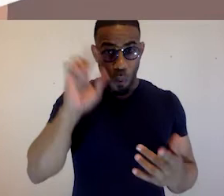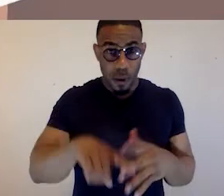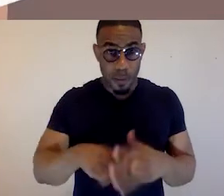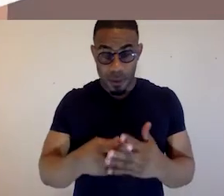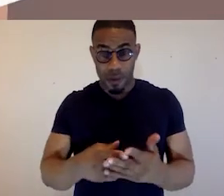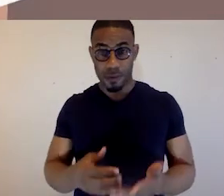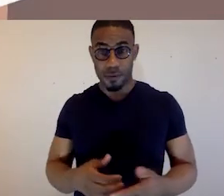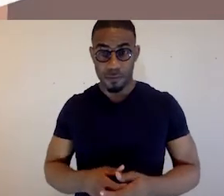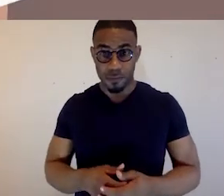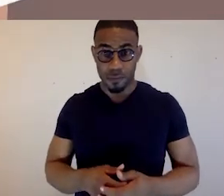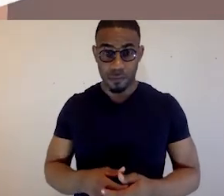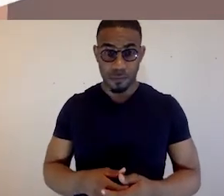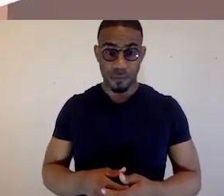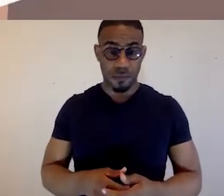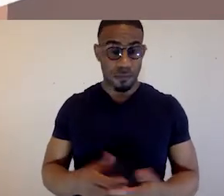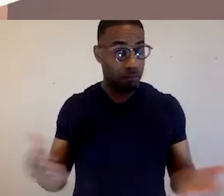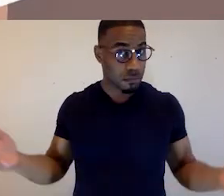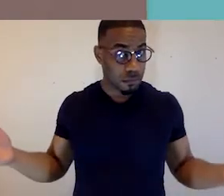begin?